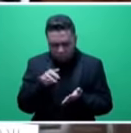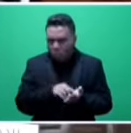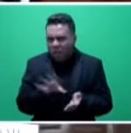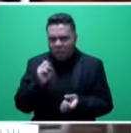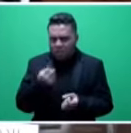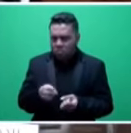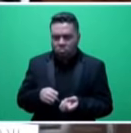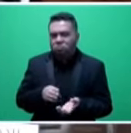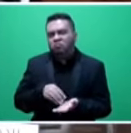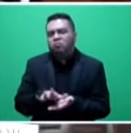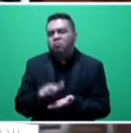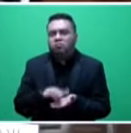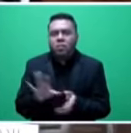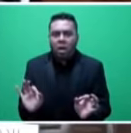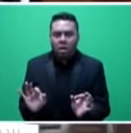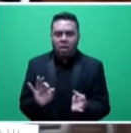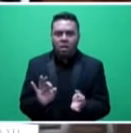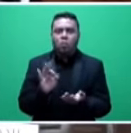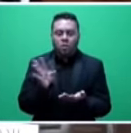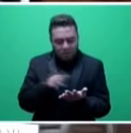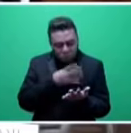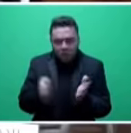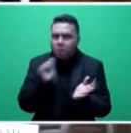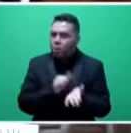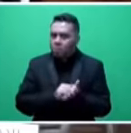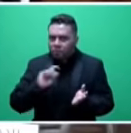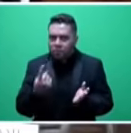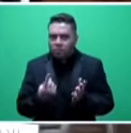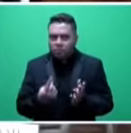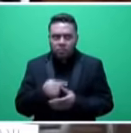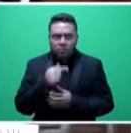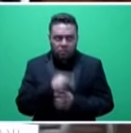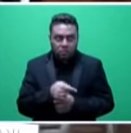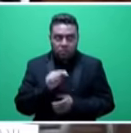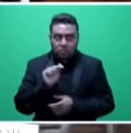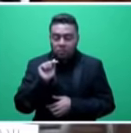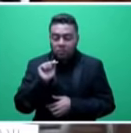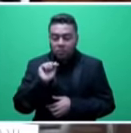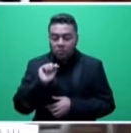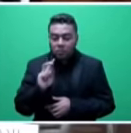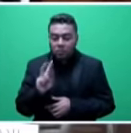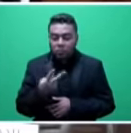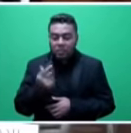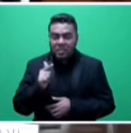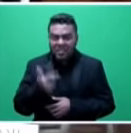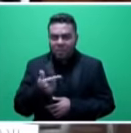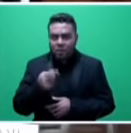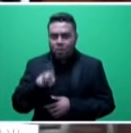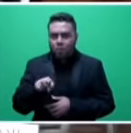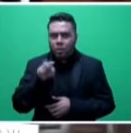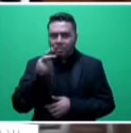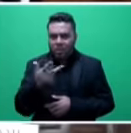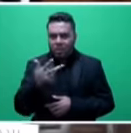pass. Mr. Speaker, sir, the gross deficit in the budget is 27.8% of GDP, which points to